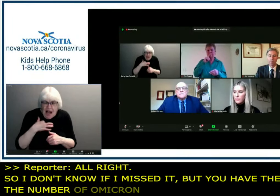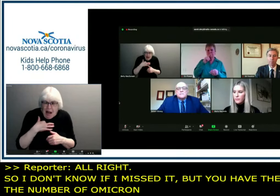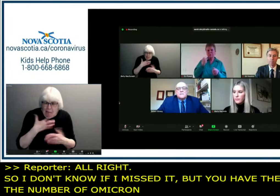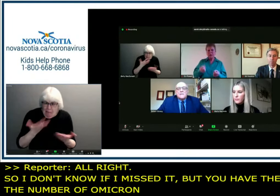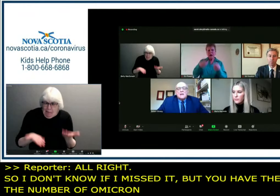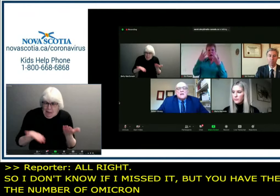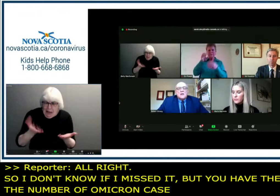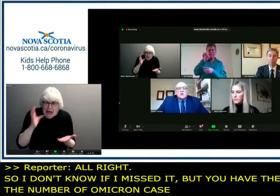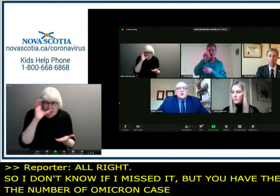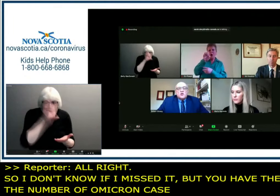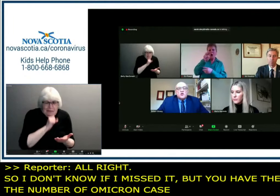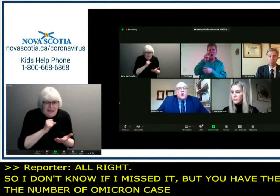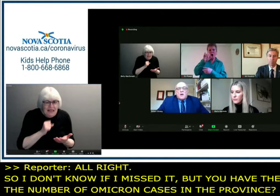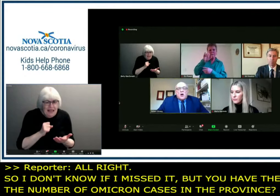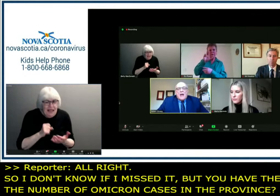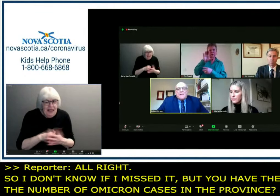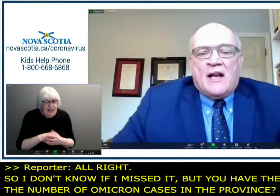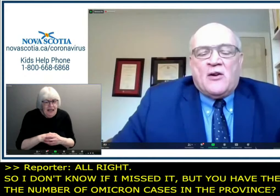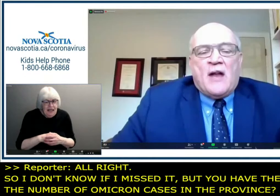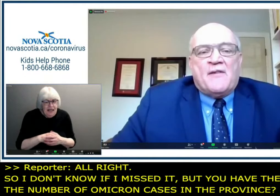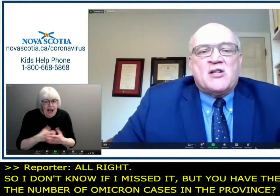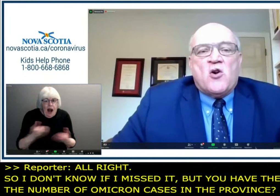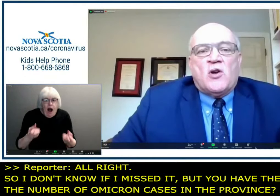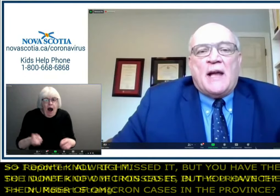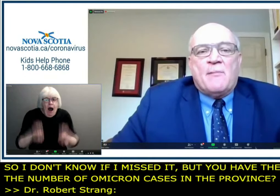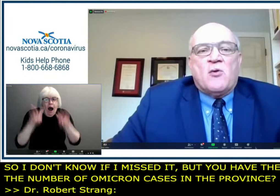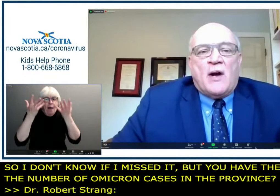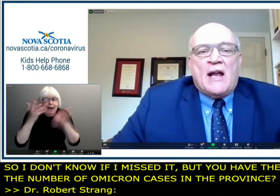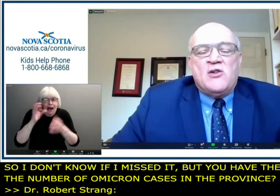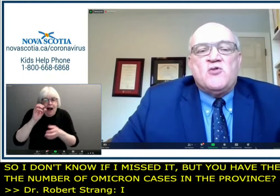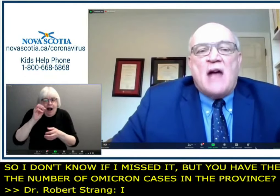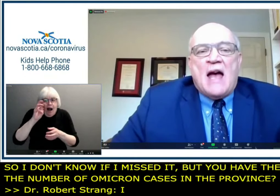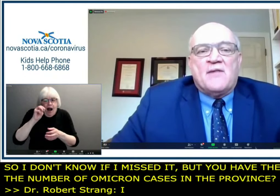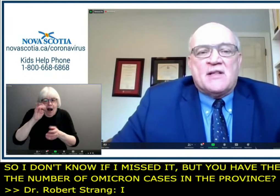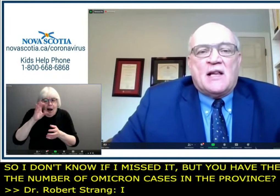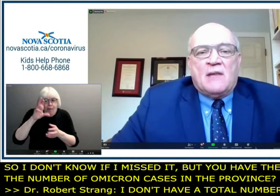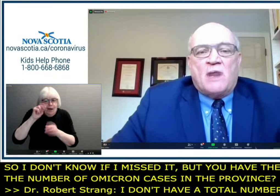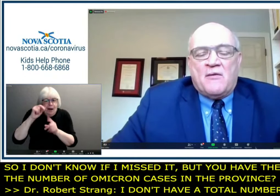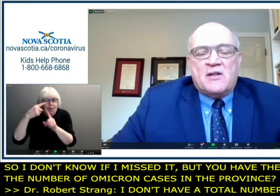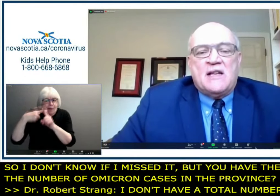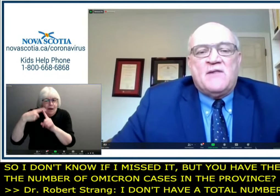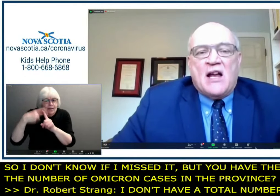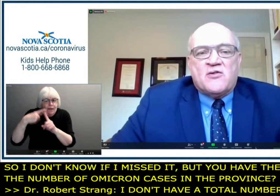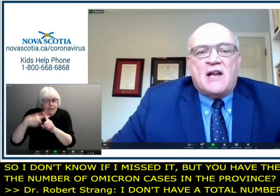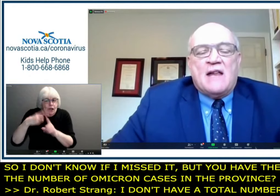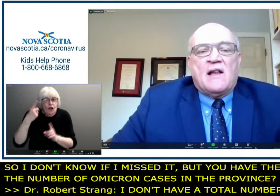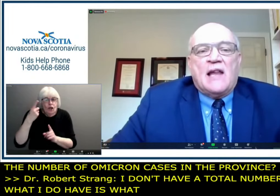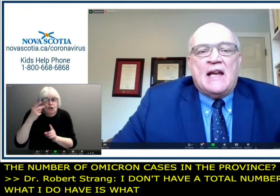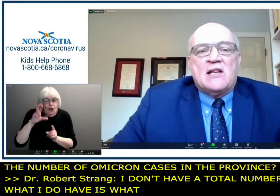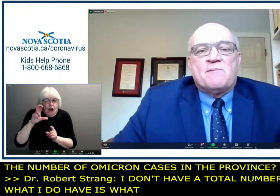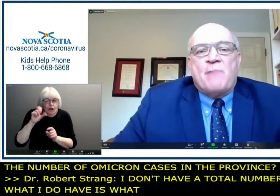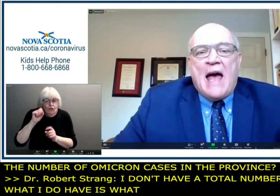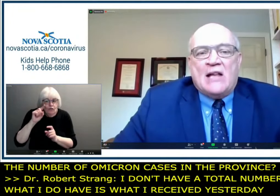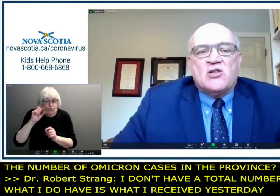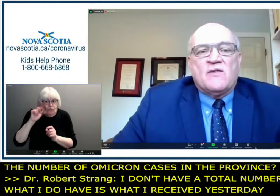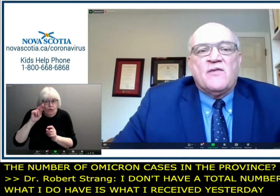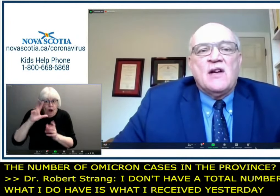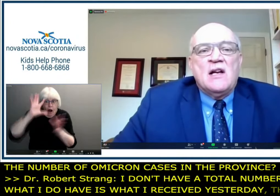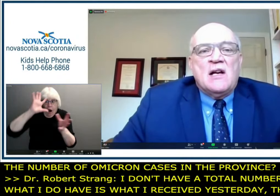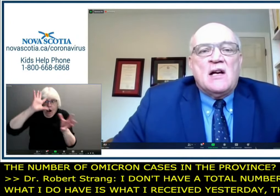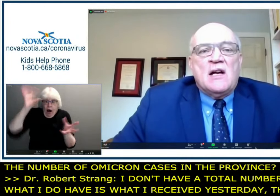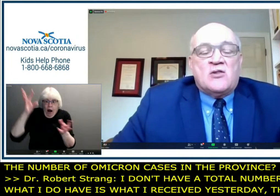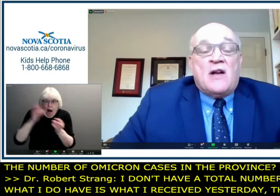province. I don't have a total number. What I do have is what I received yesterday, the latest batch